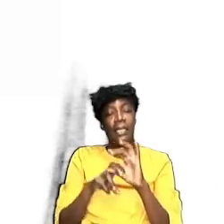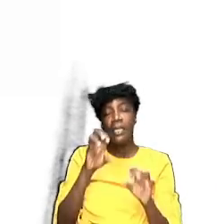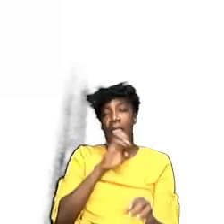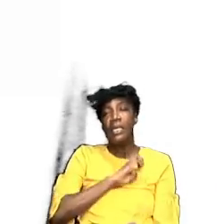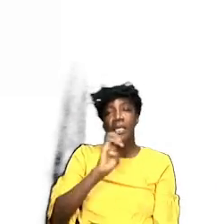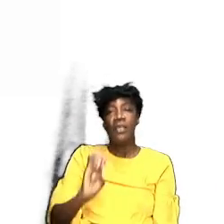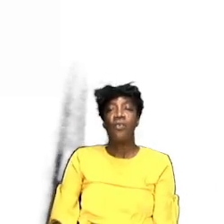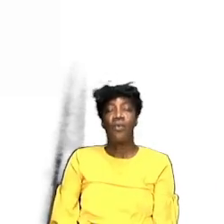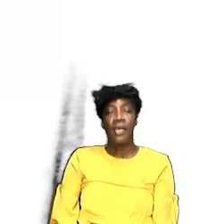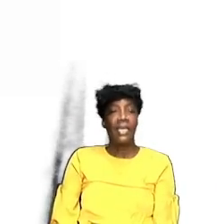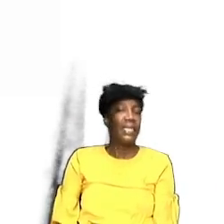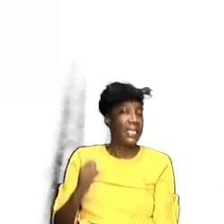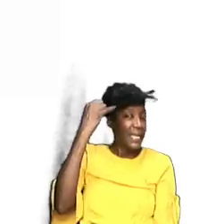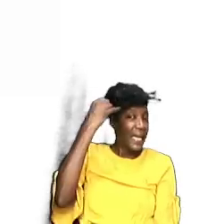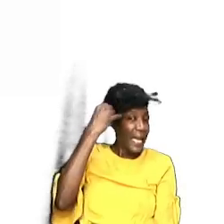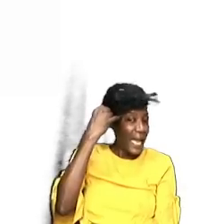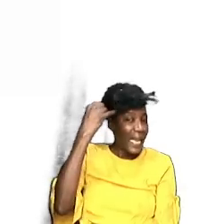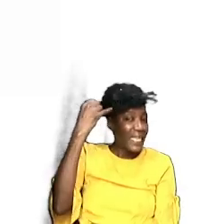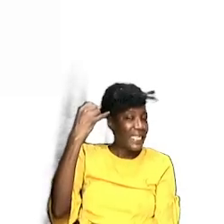of our identity.